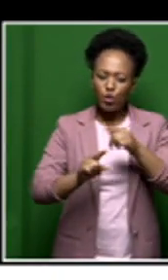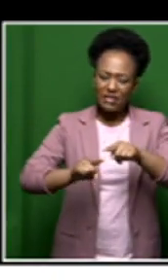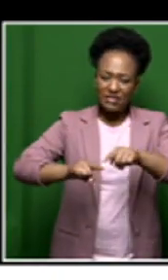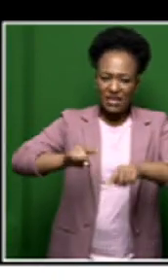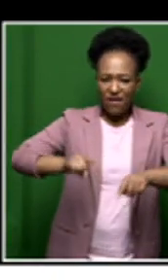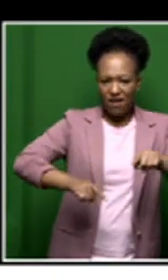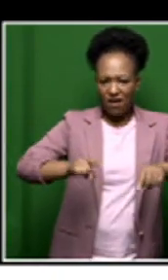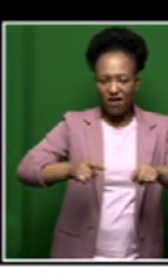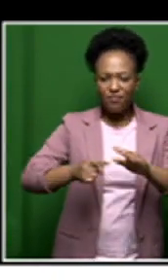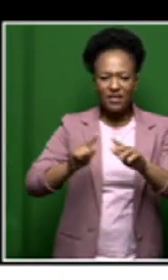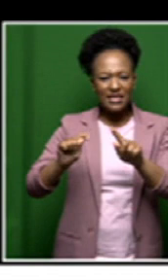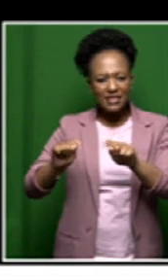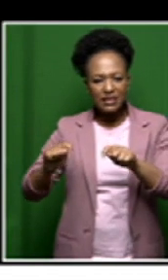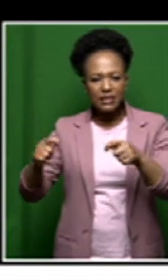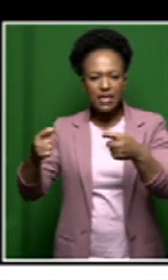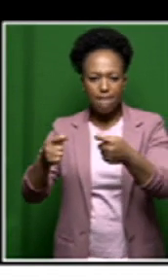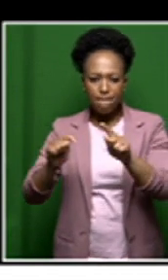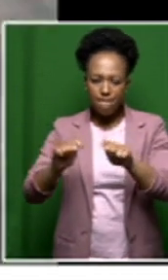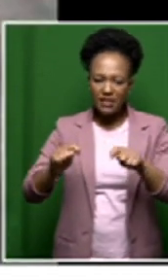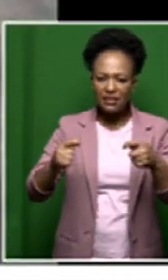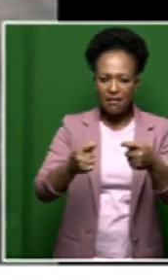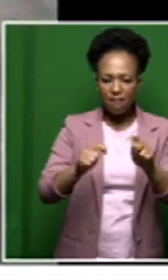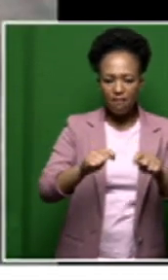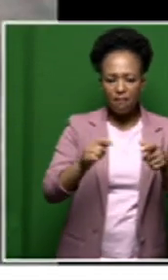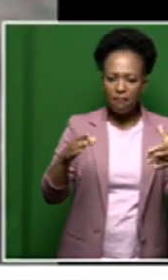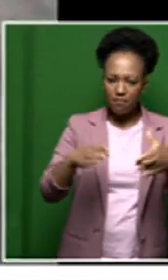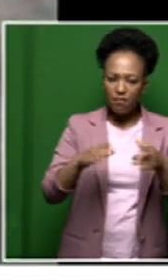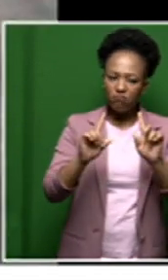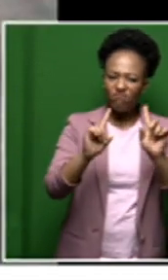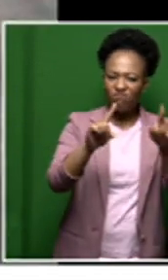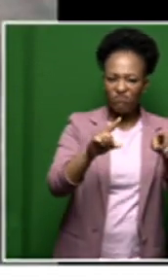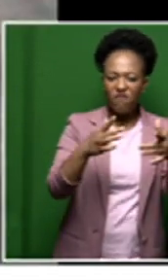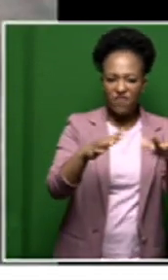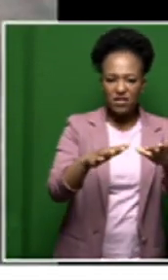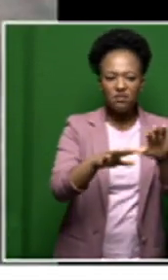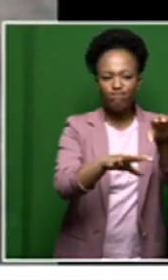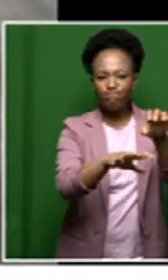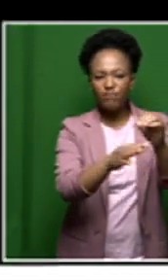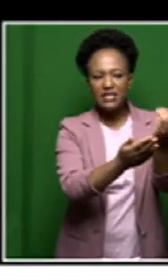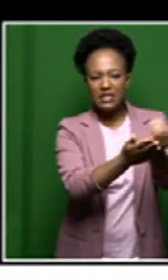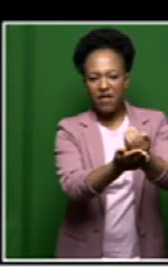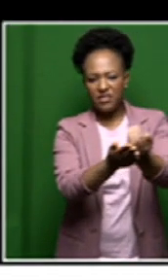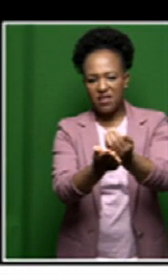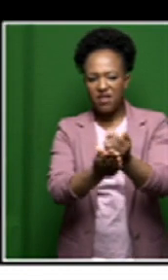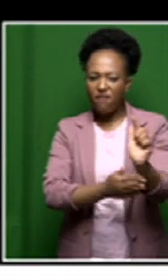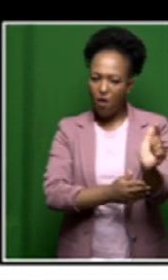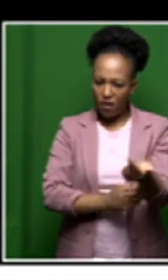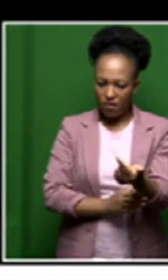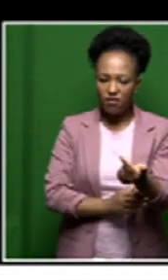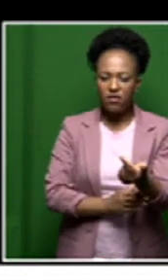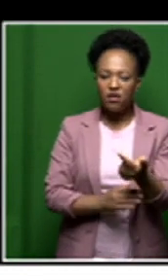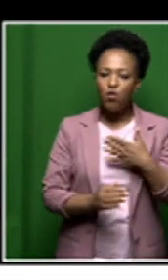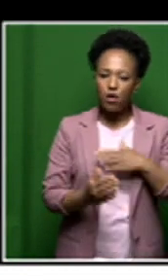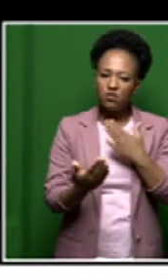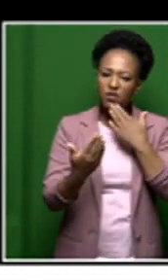various teams, we managed to evacuate them, all of them, and they were safe. We want to thank the